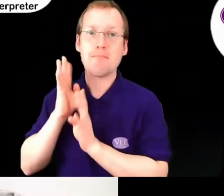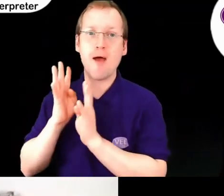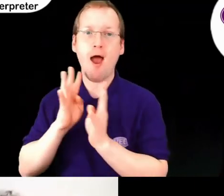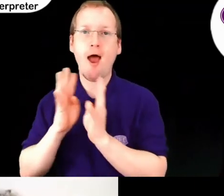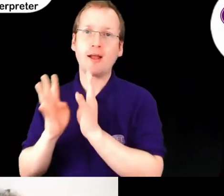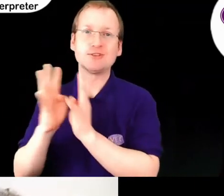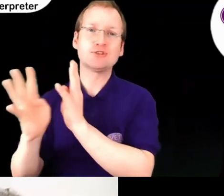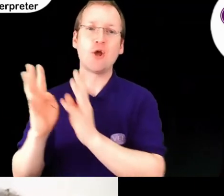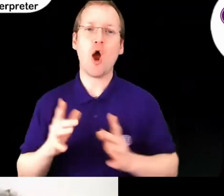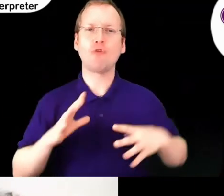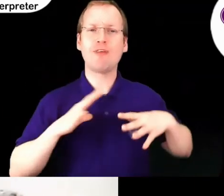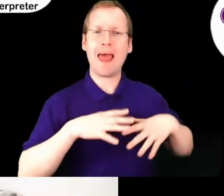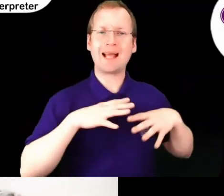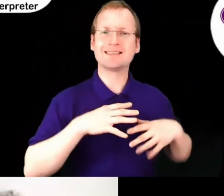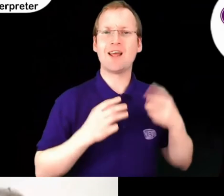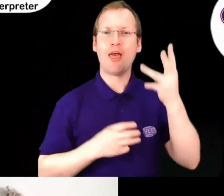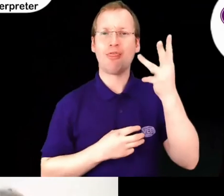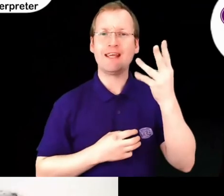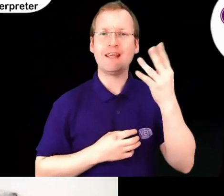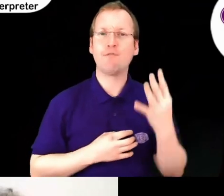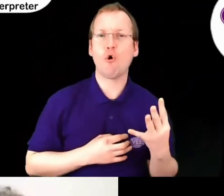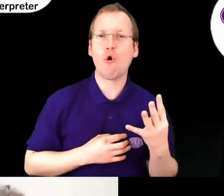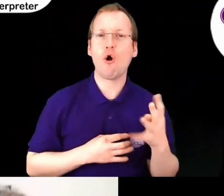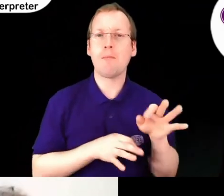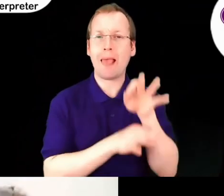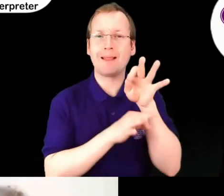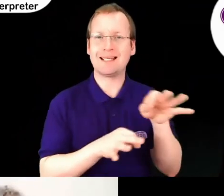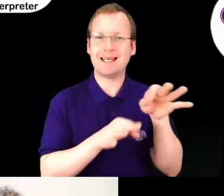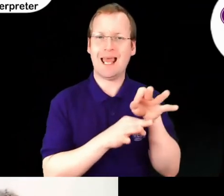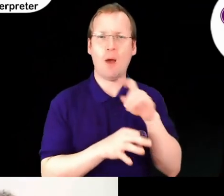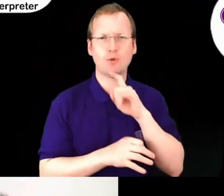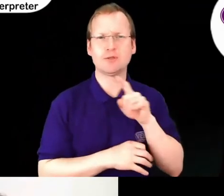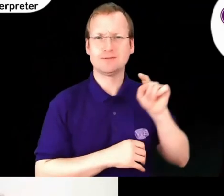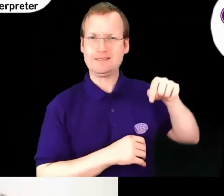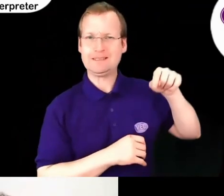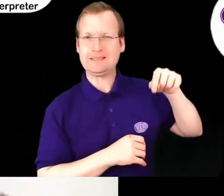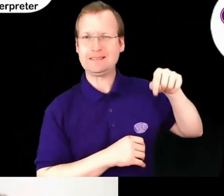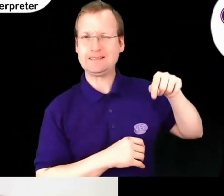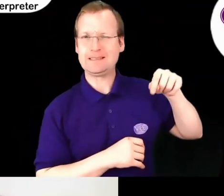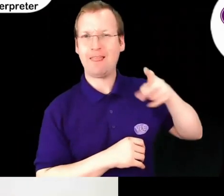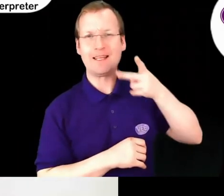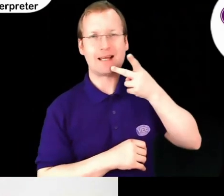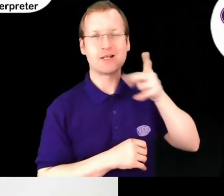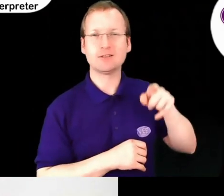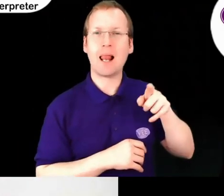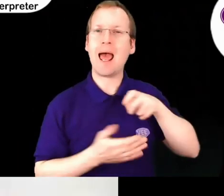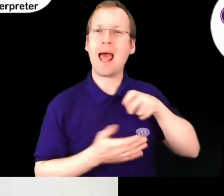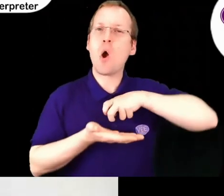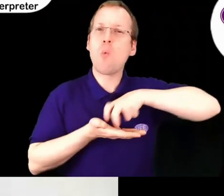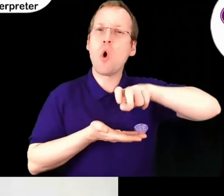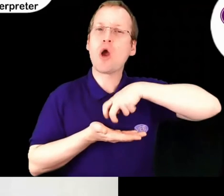more relaxed 3-4 melody, I would go for the second. At a kind of walking pace.